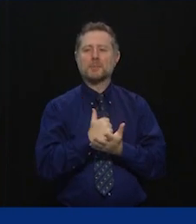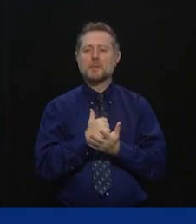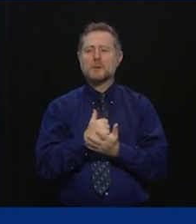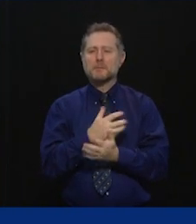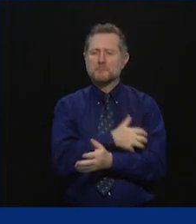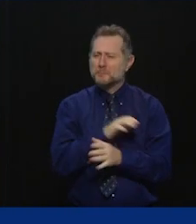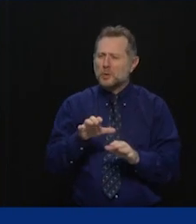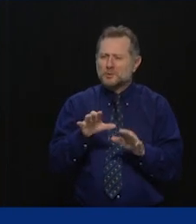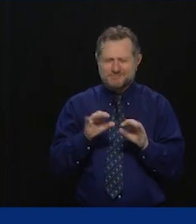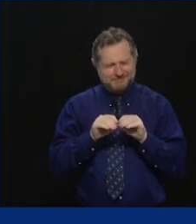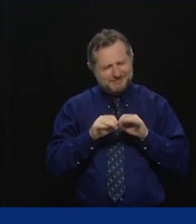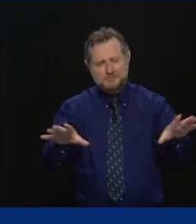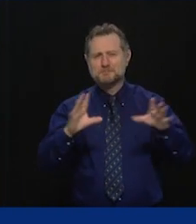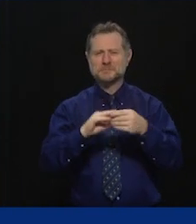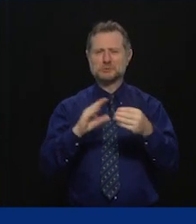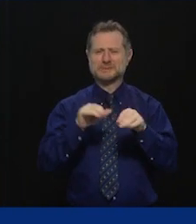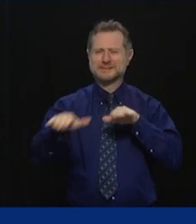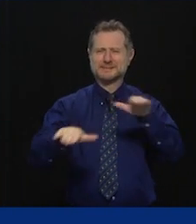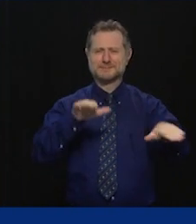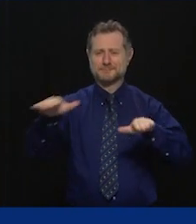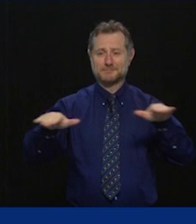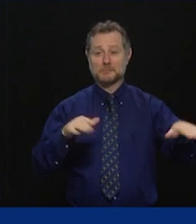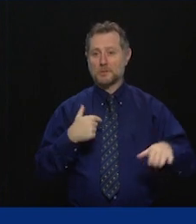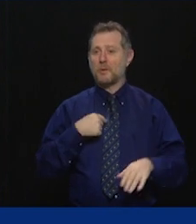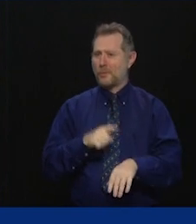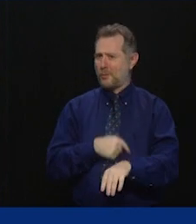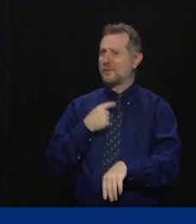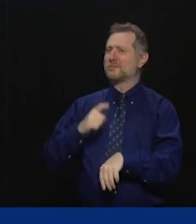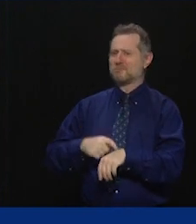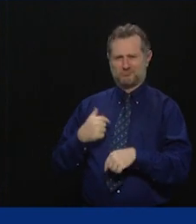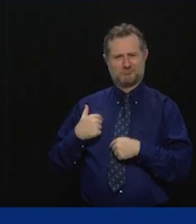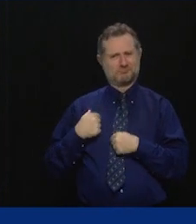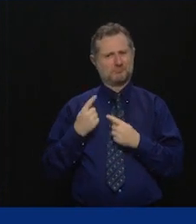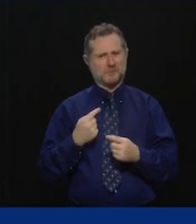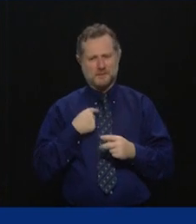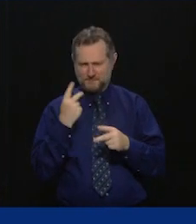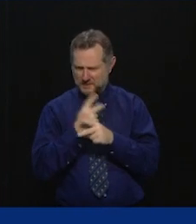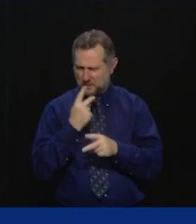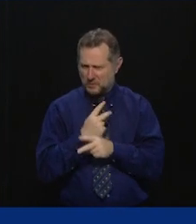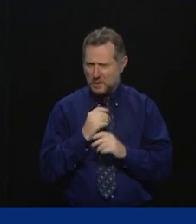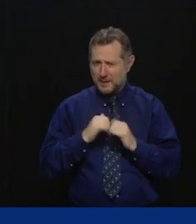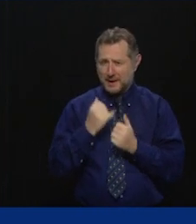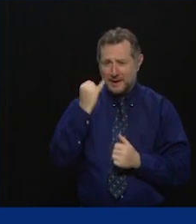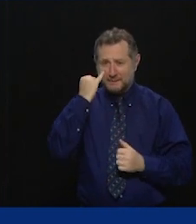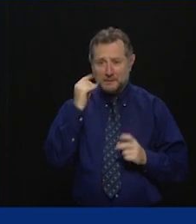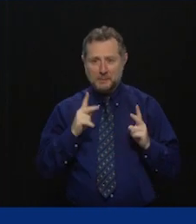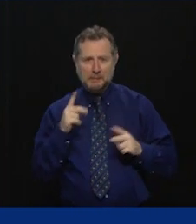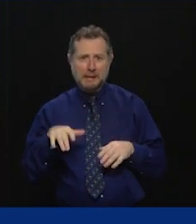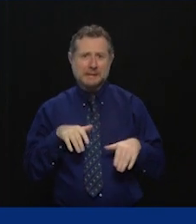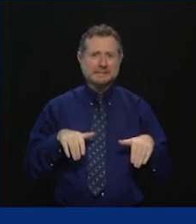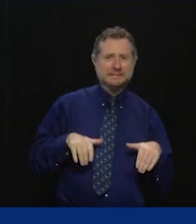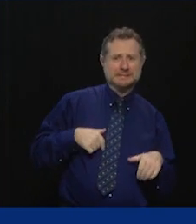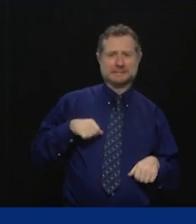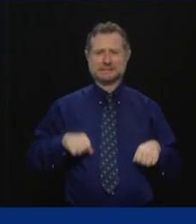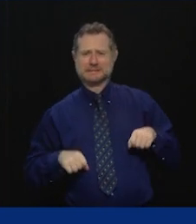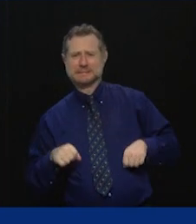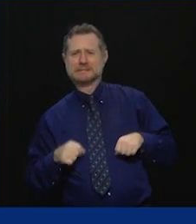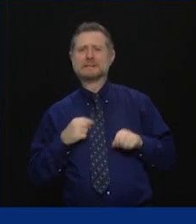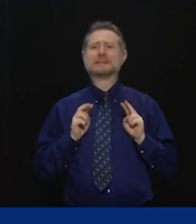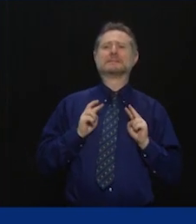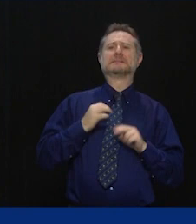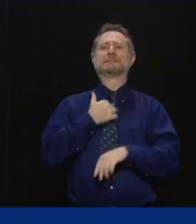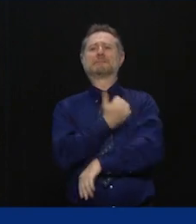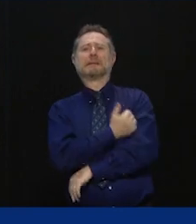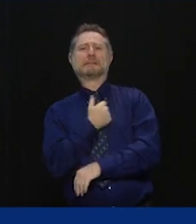And I've long figured out that in order to get people to get vaccinated who are more hesitant, they need to hear from trusted partners. And so we have